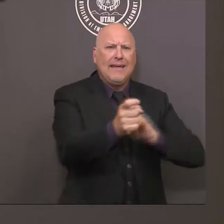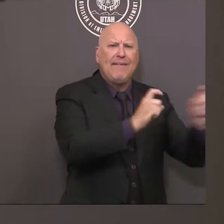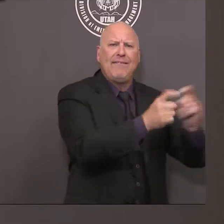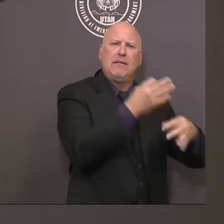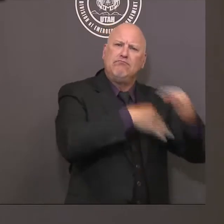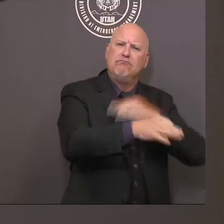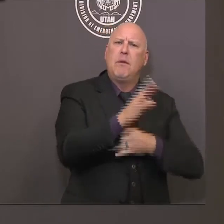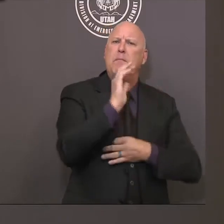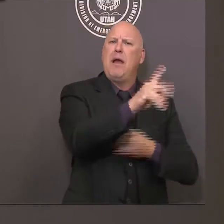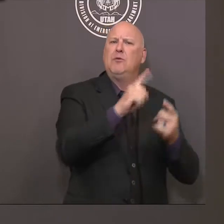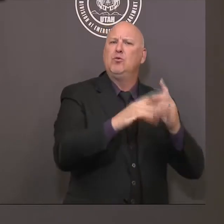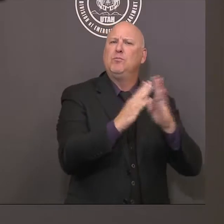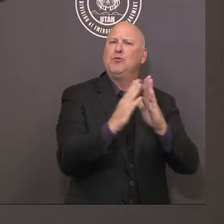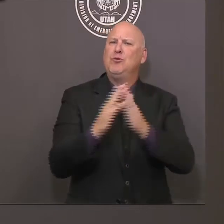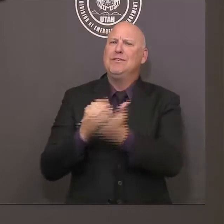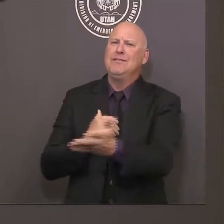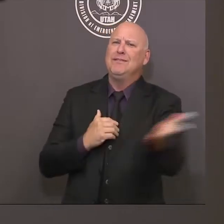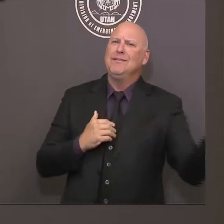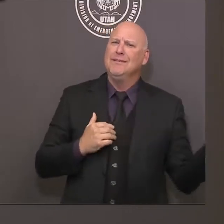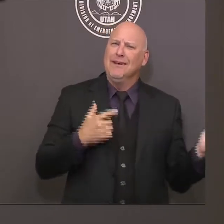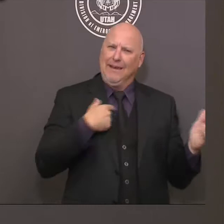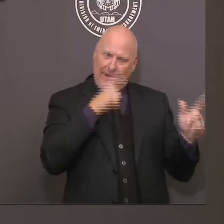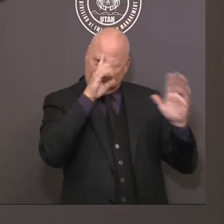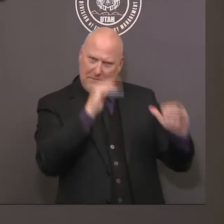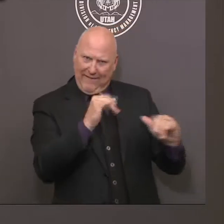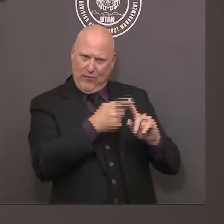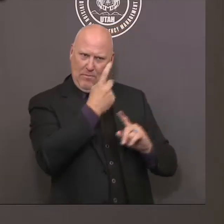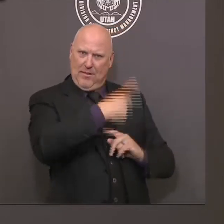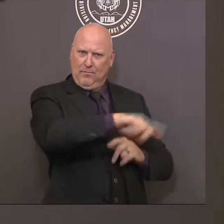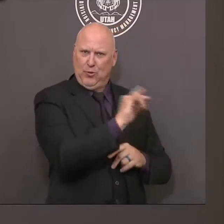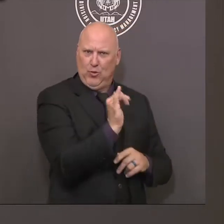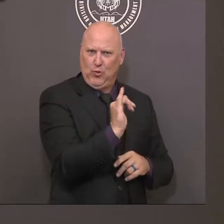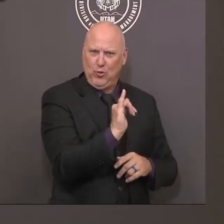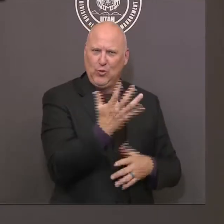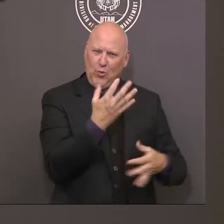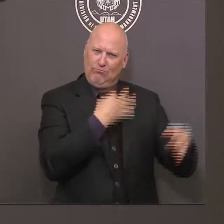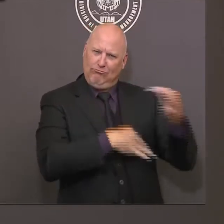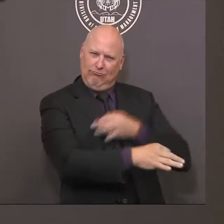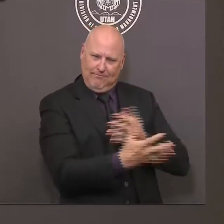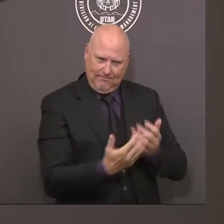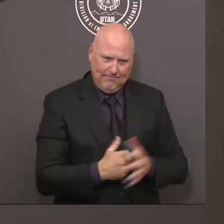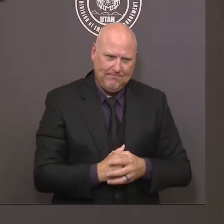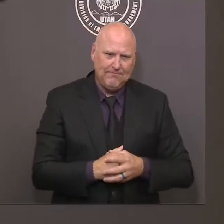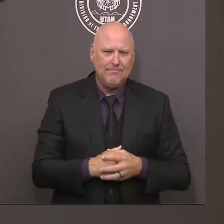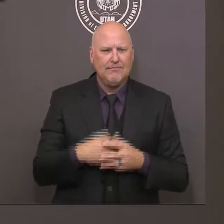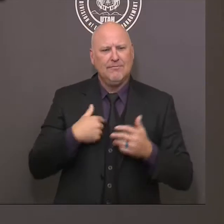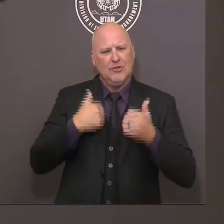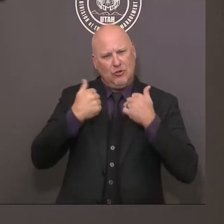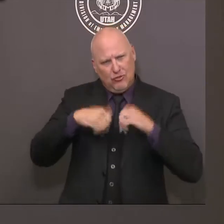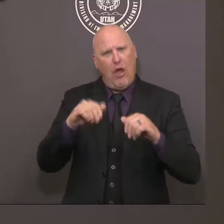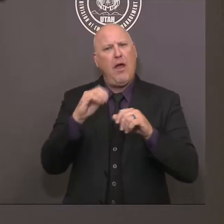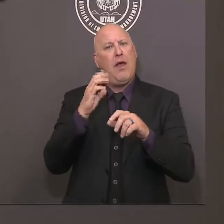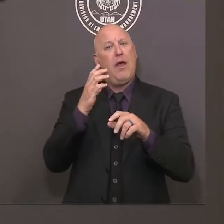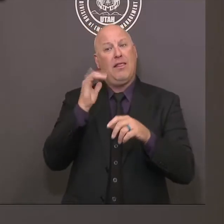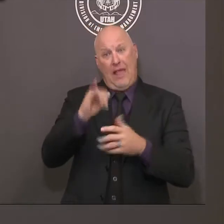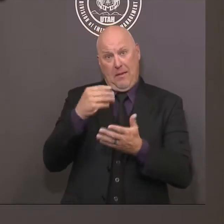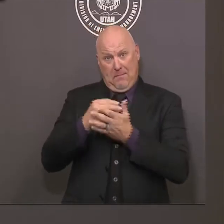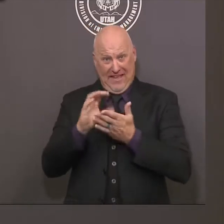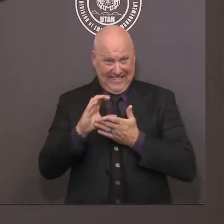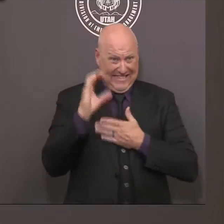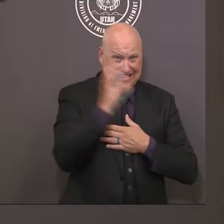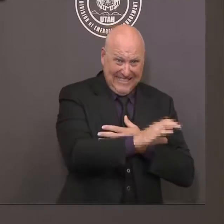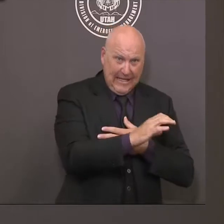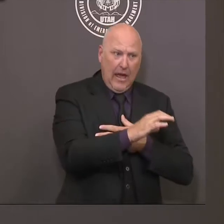of the year, and we believe it's important to get this money working in the economy and working quickly. We can think of no better